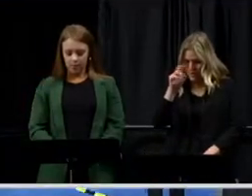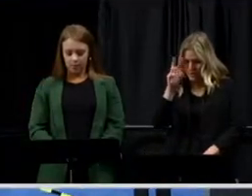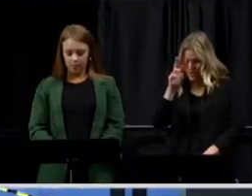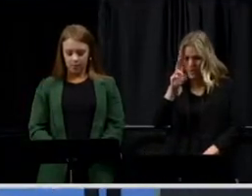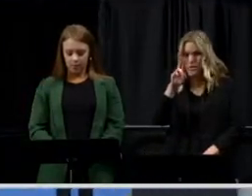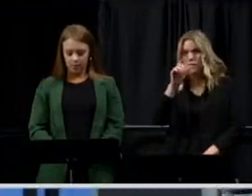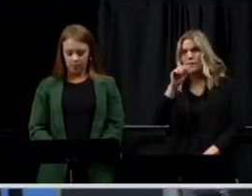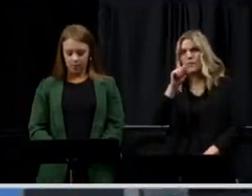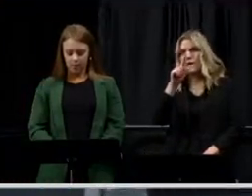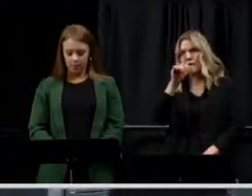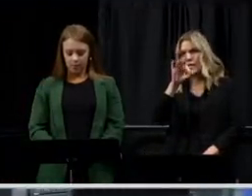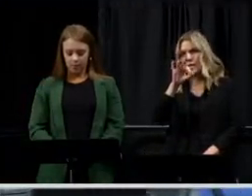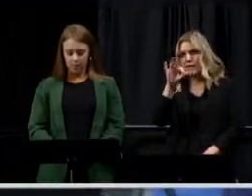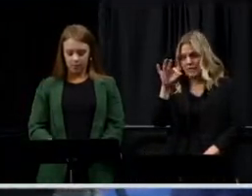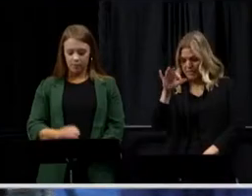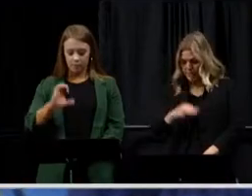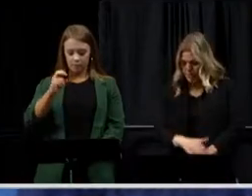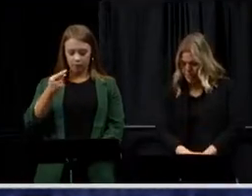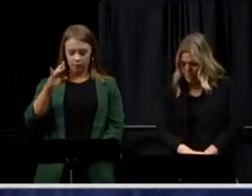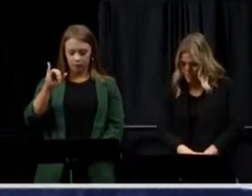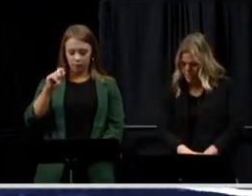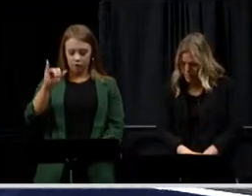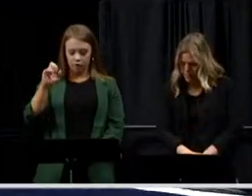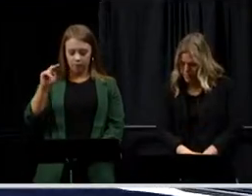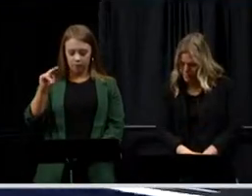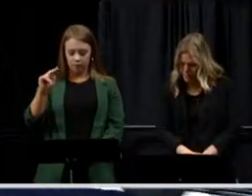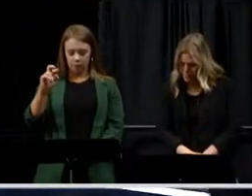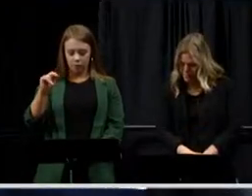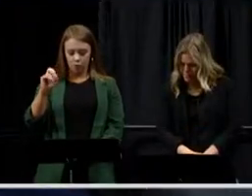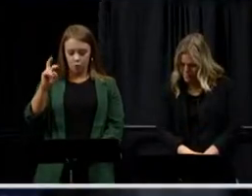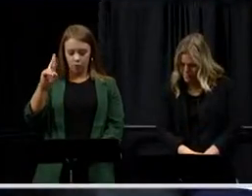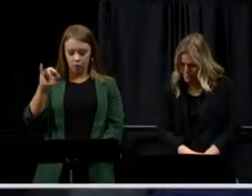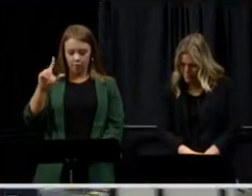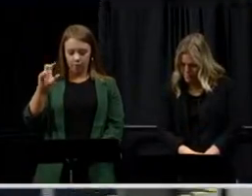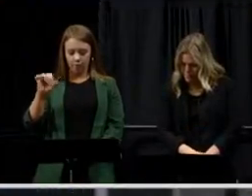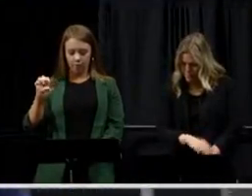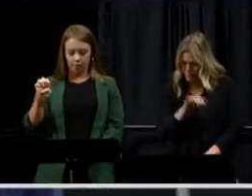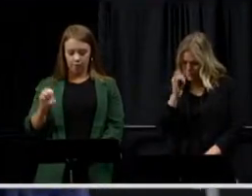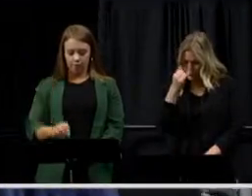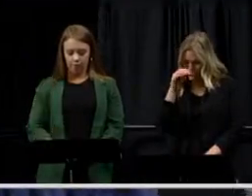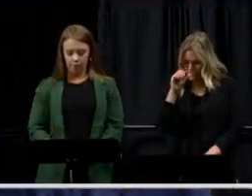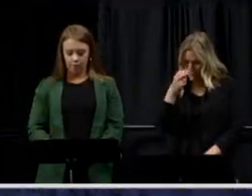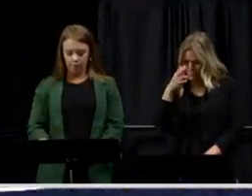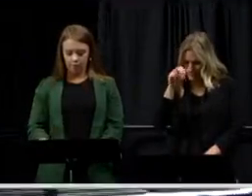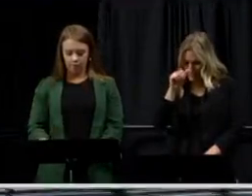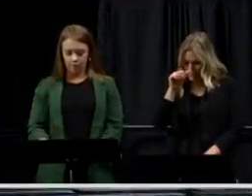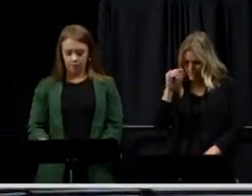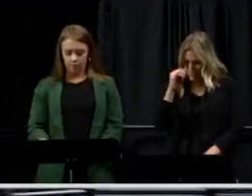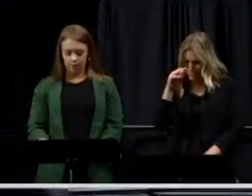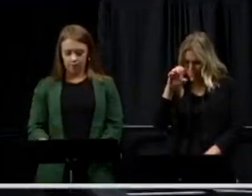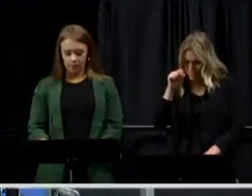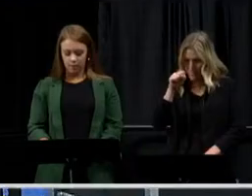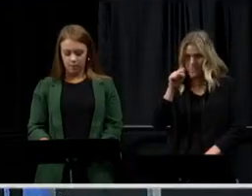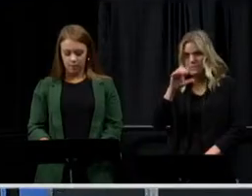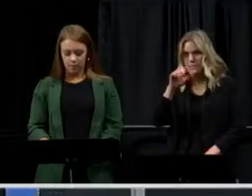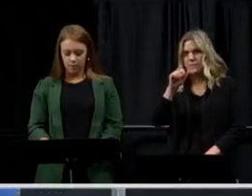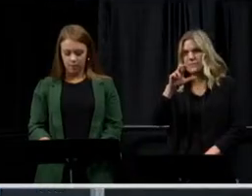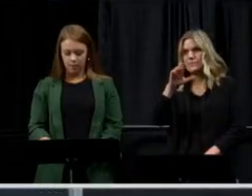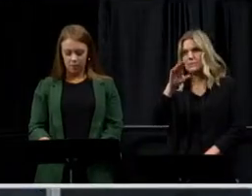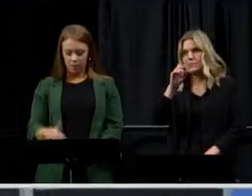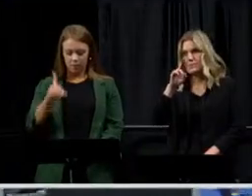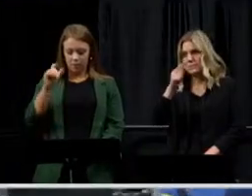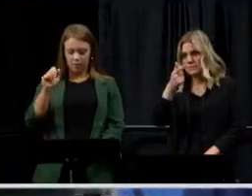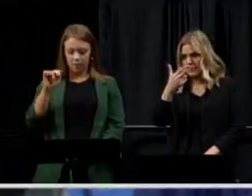Ratliff. Christian Manuel Norval. Joshua James Scarborough.